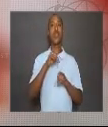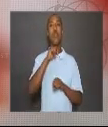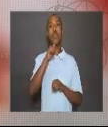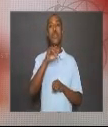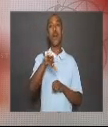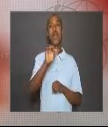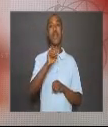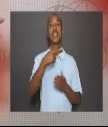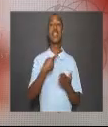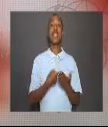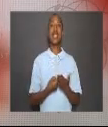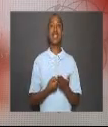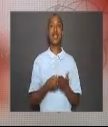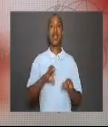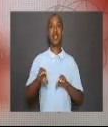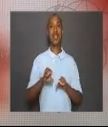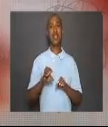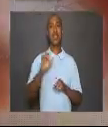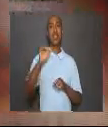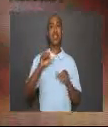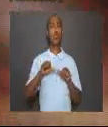activity to be too difficult.